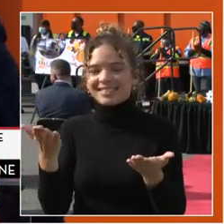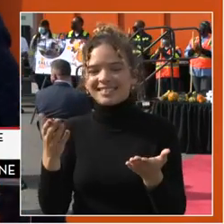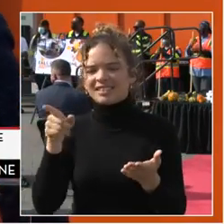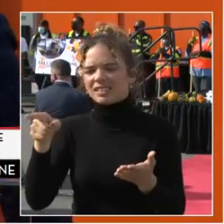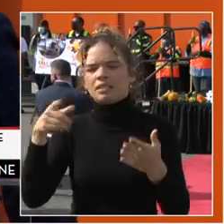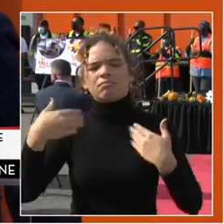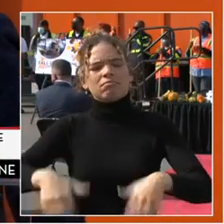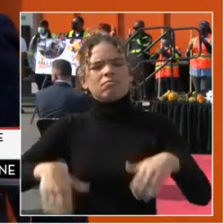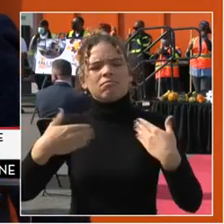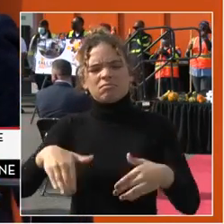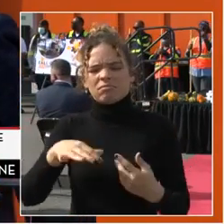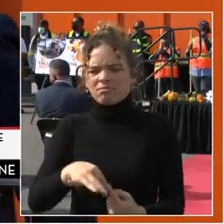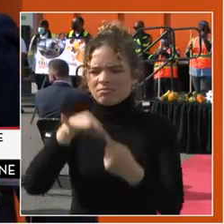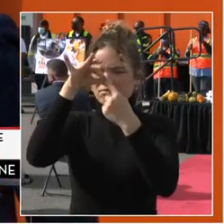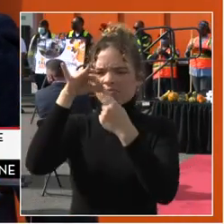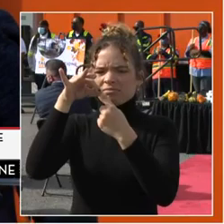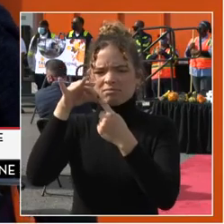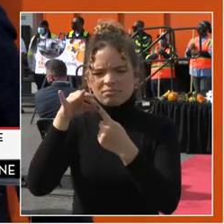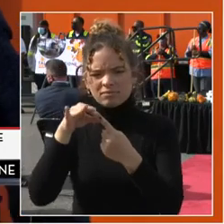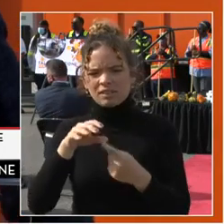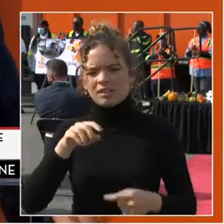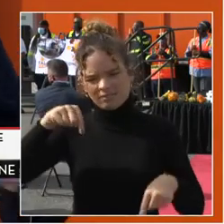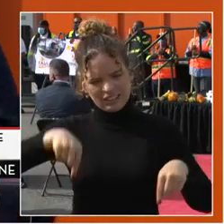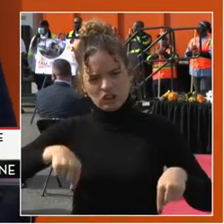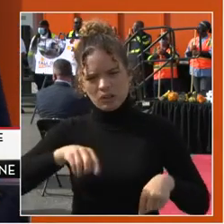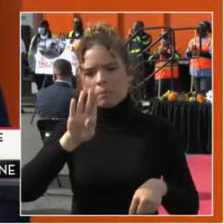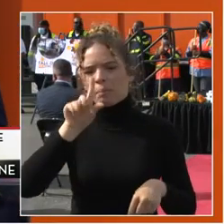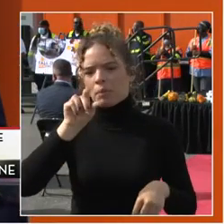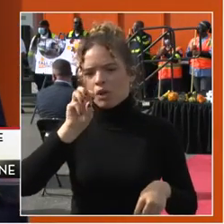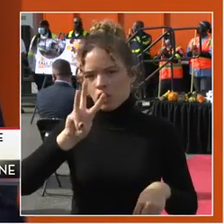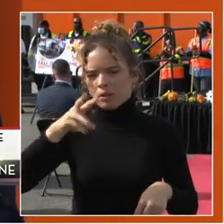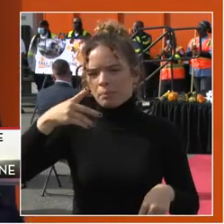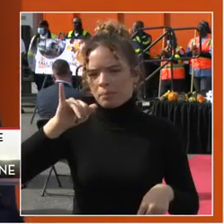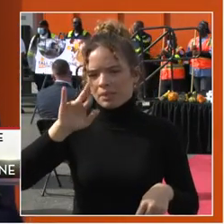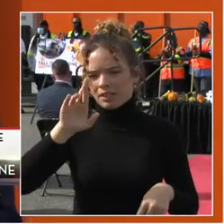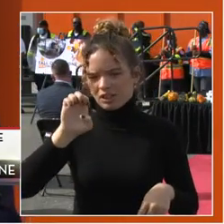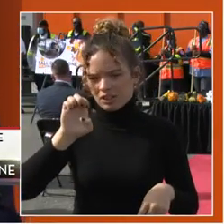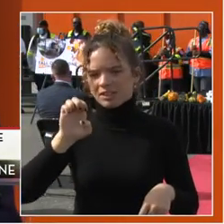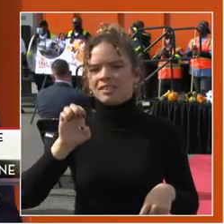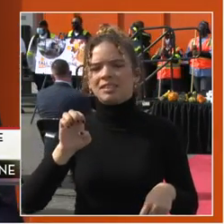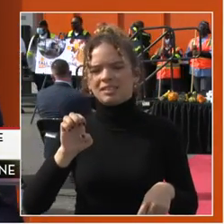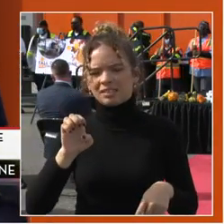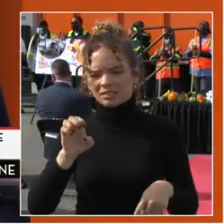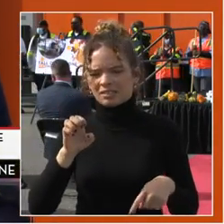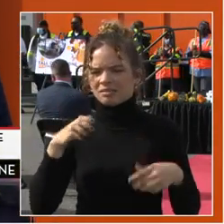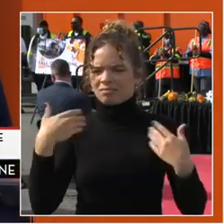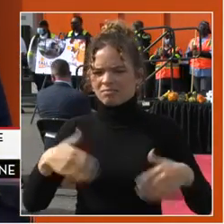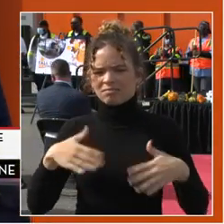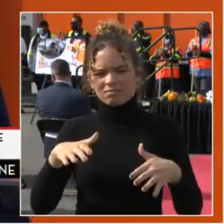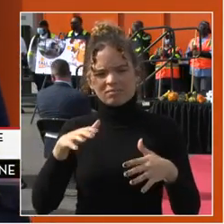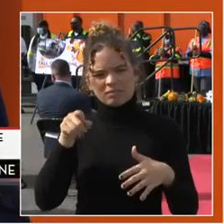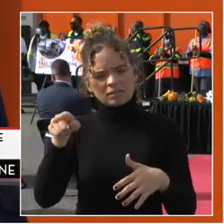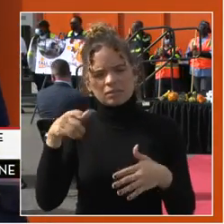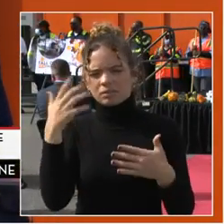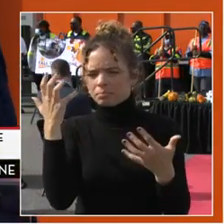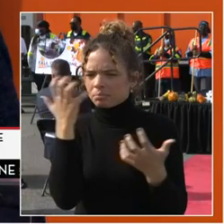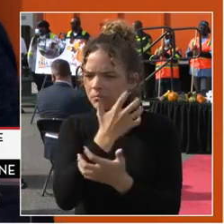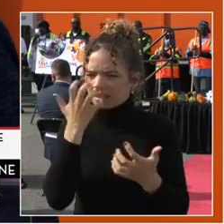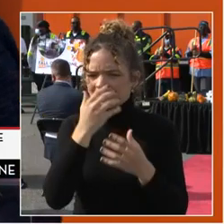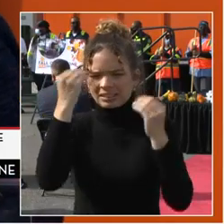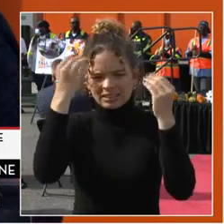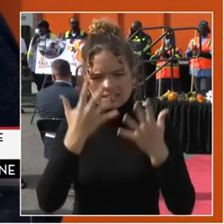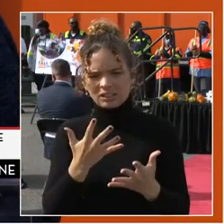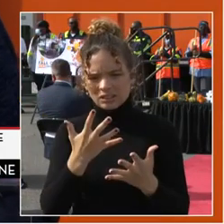Pierce. And we have a big surprise for you too, Miss Foster, because Miss Foster, you have been